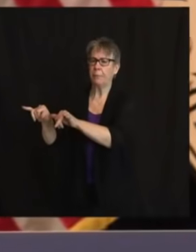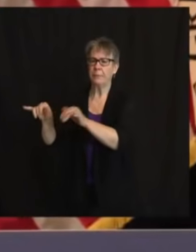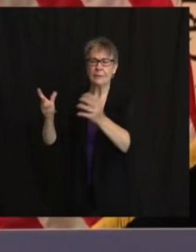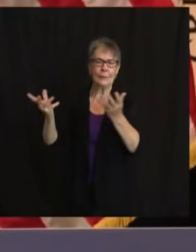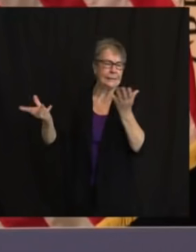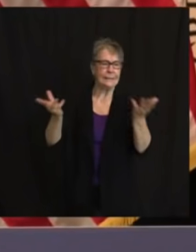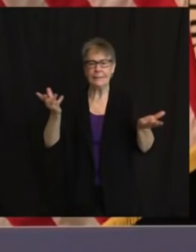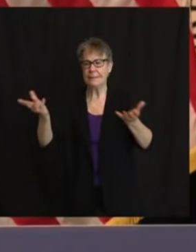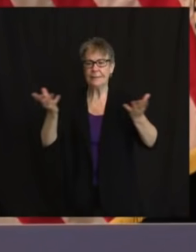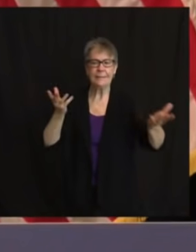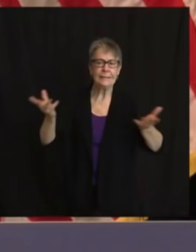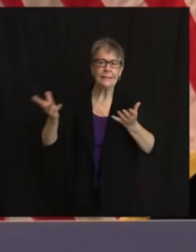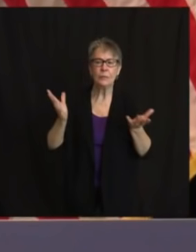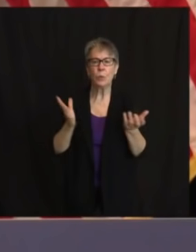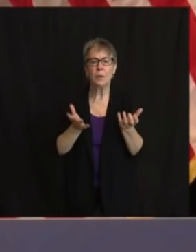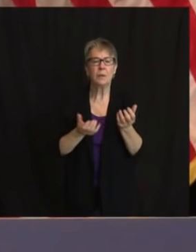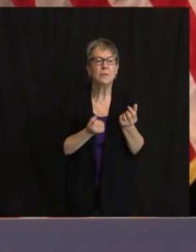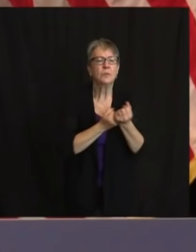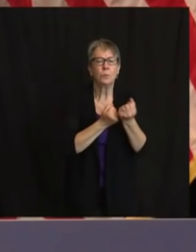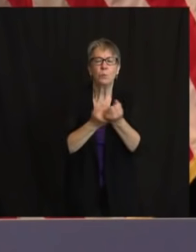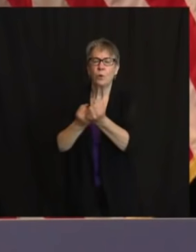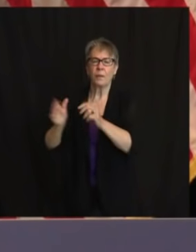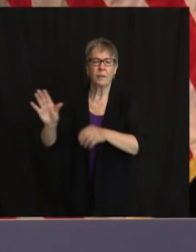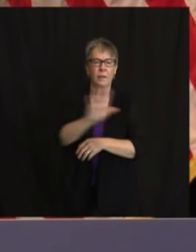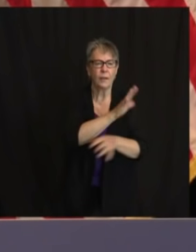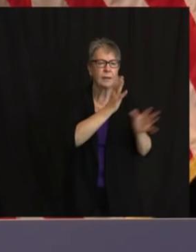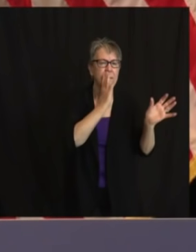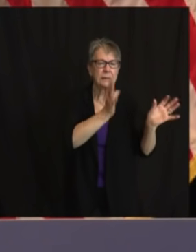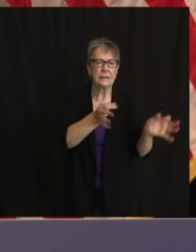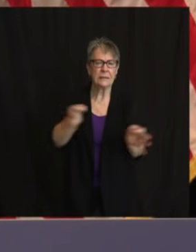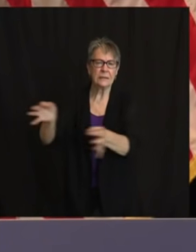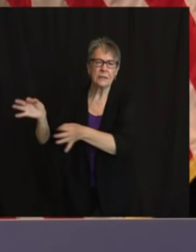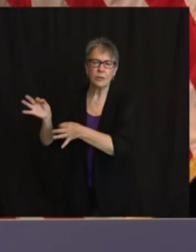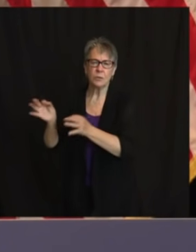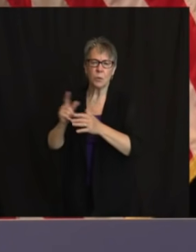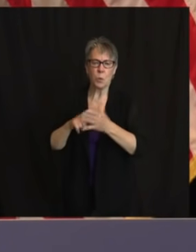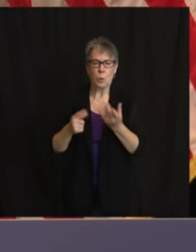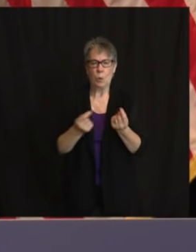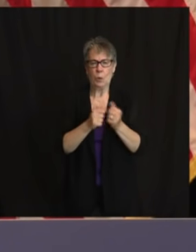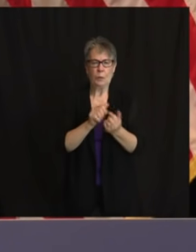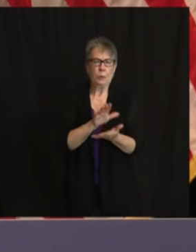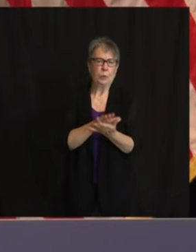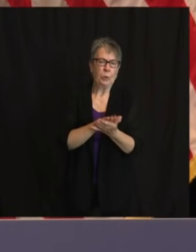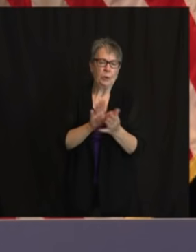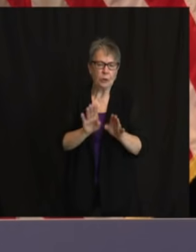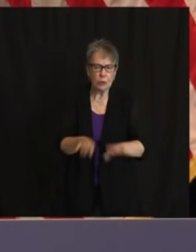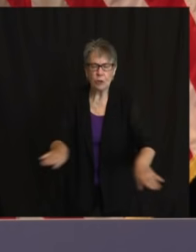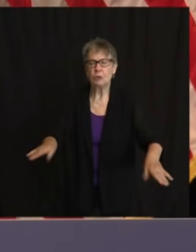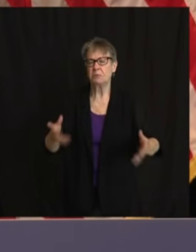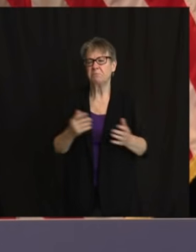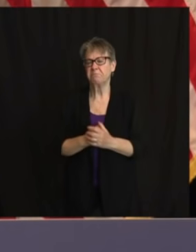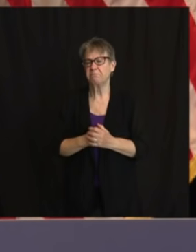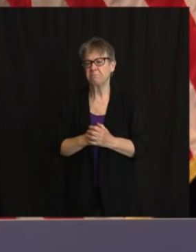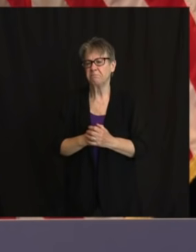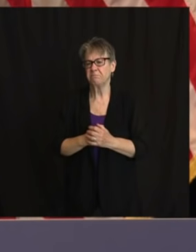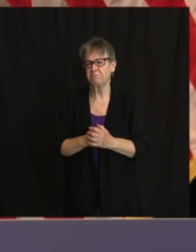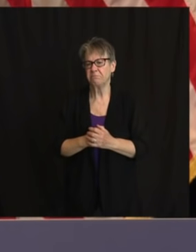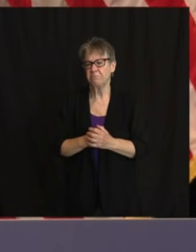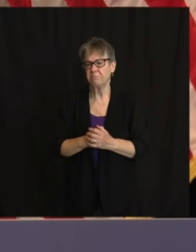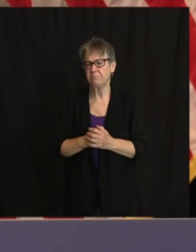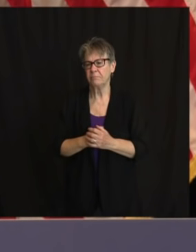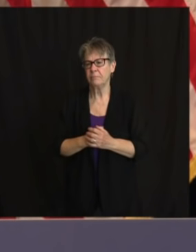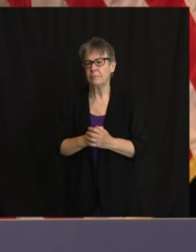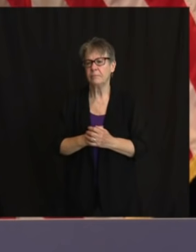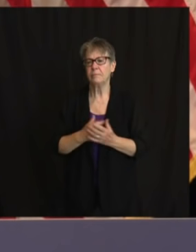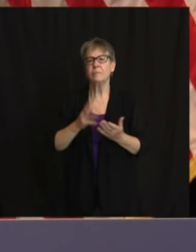can't even see you there behind that mask. Go ahead. Thanks, Governor. Good afternoon. I wonder, with summer coming up, what you can say the state will do